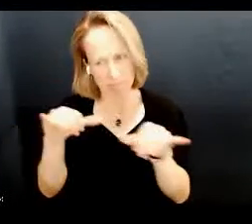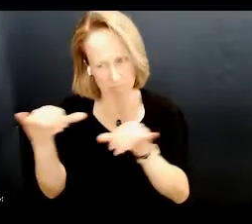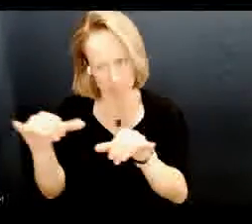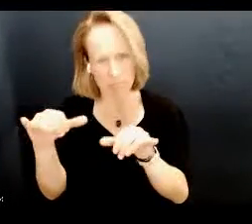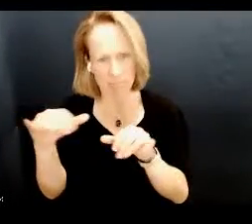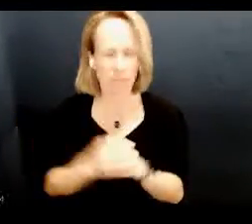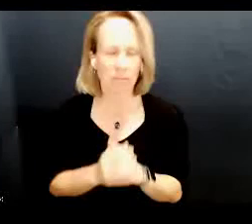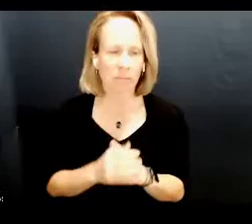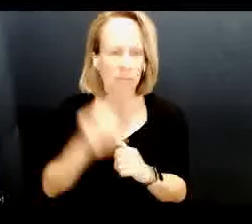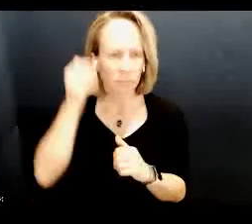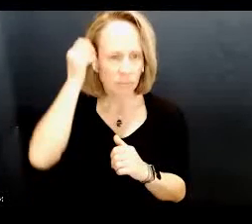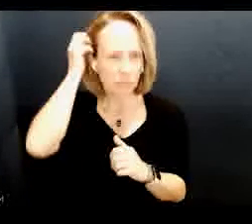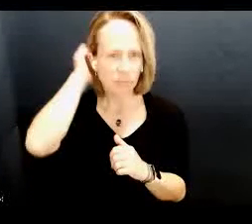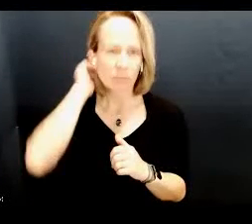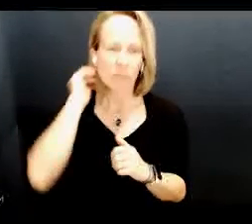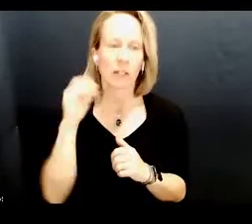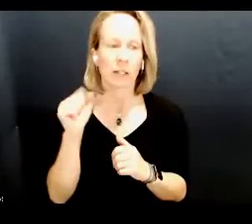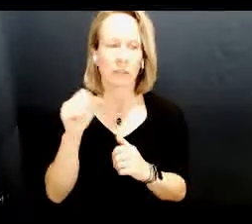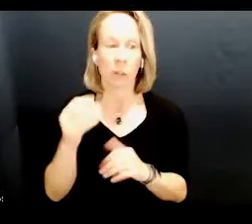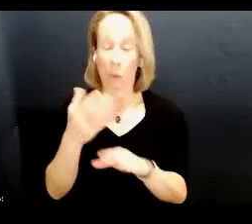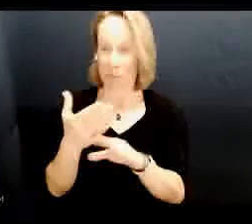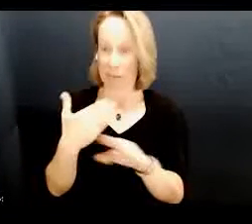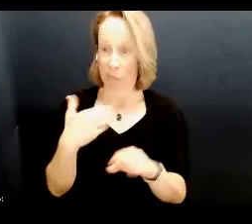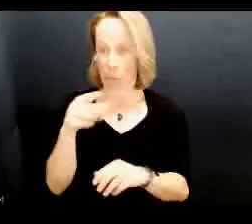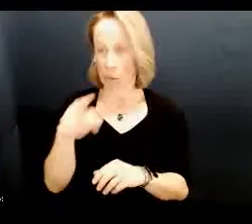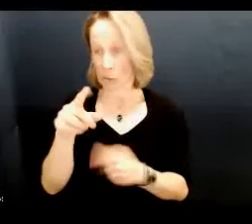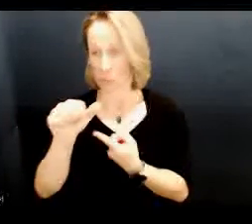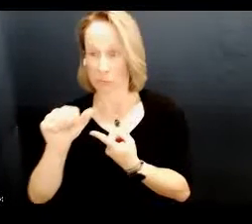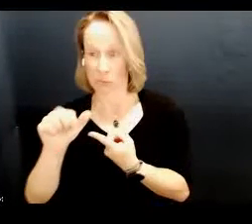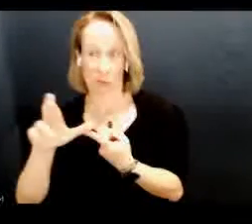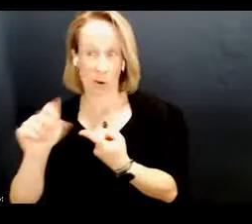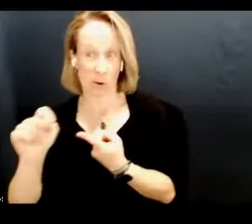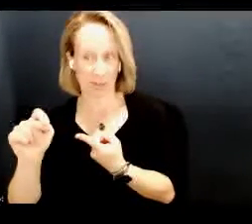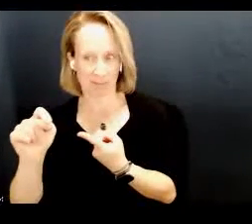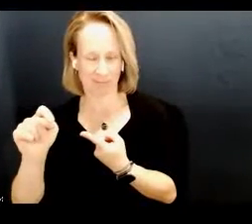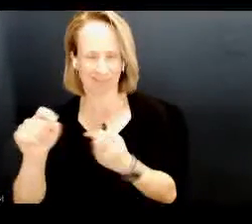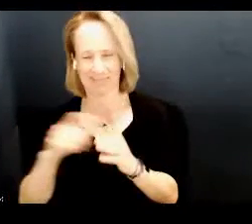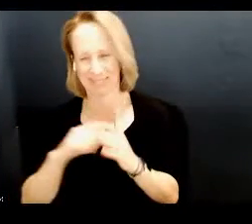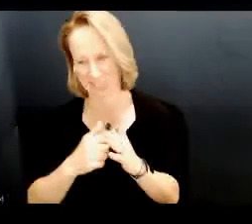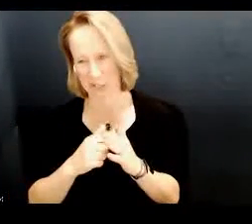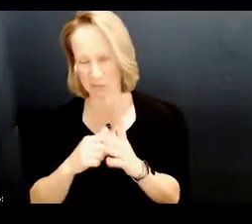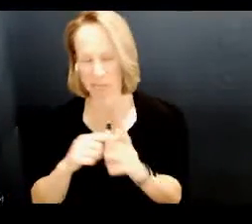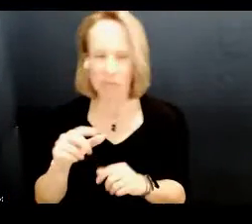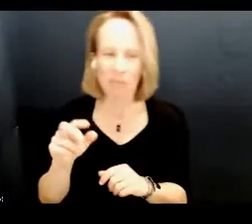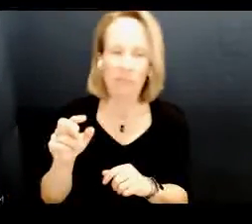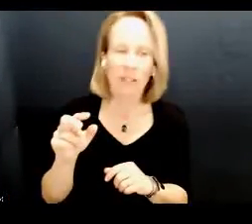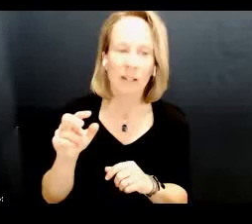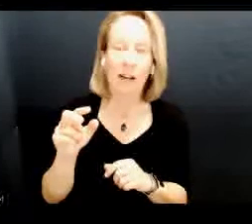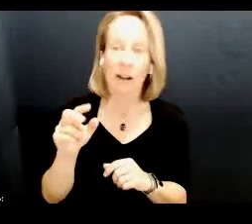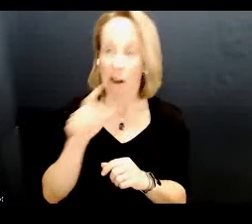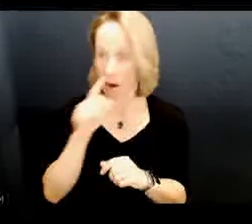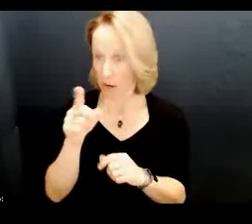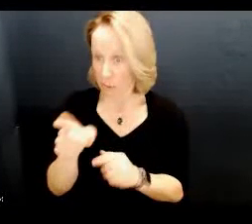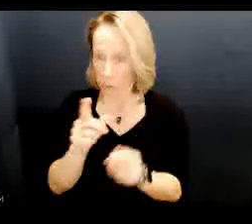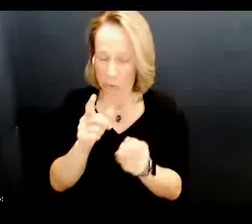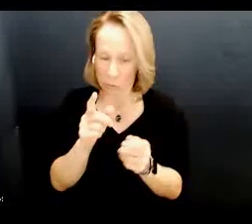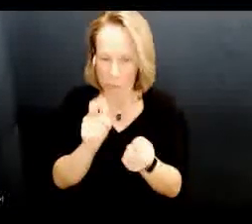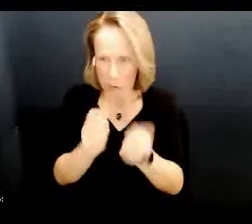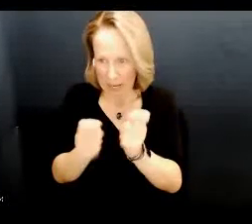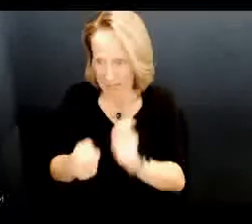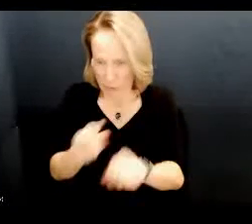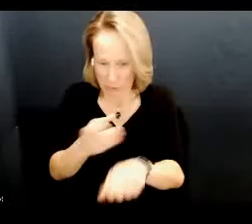So before you SART, you can ask yourself, are you updating an existing protocol or are you creating a brand new